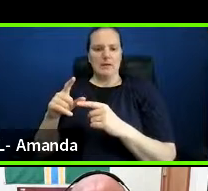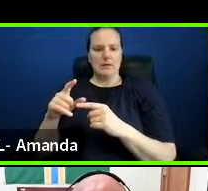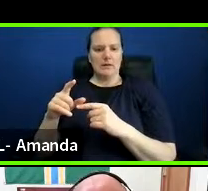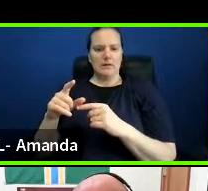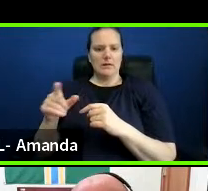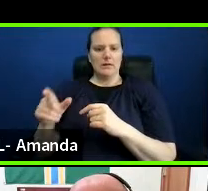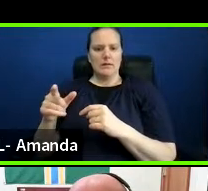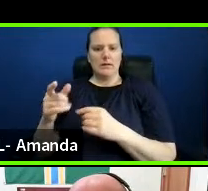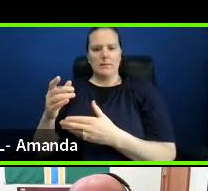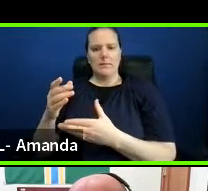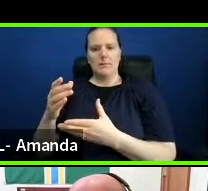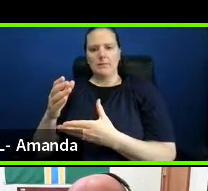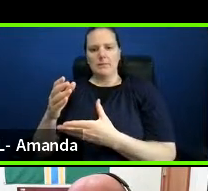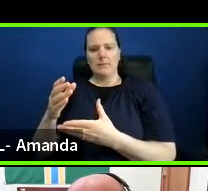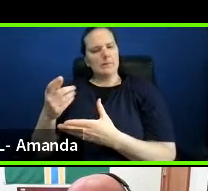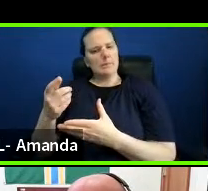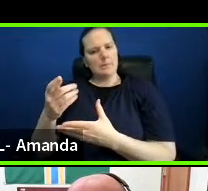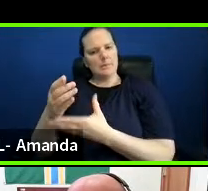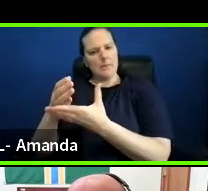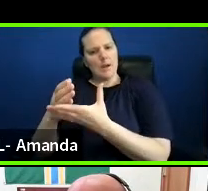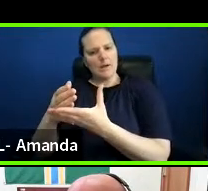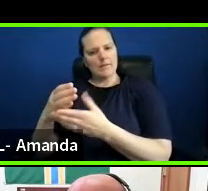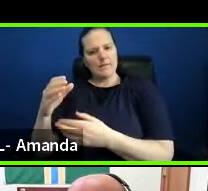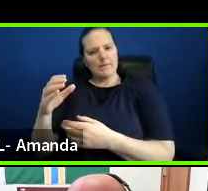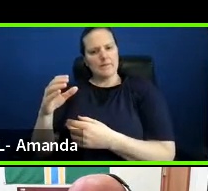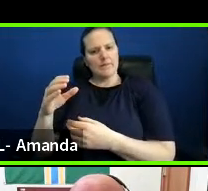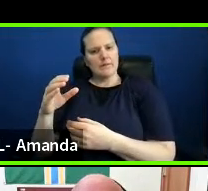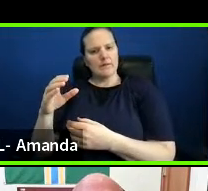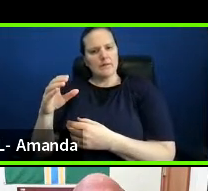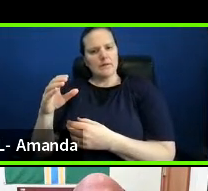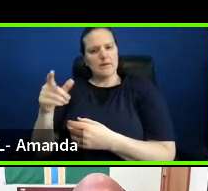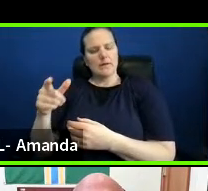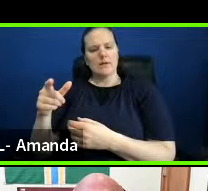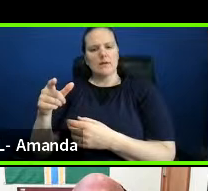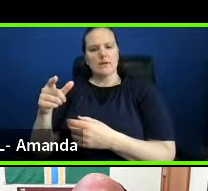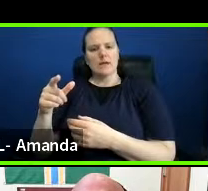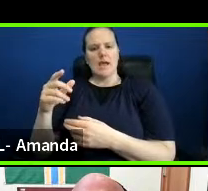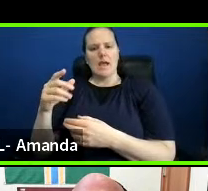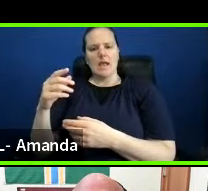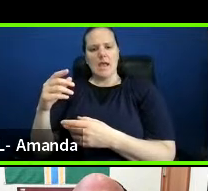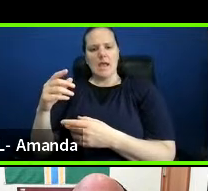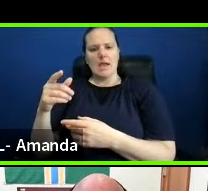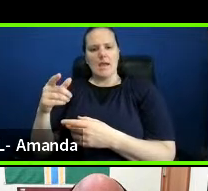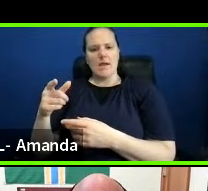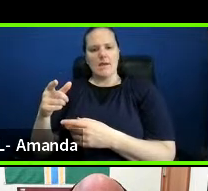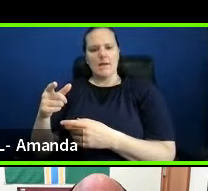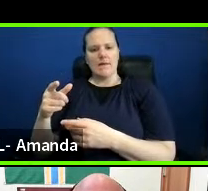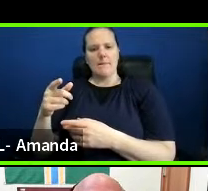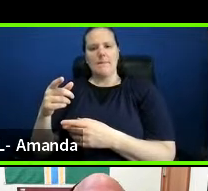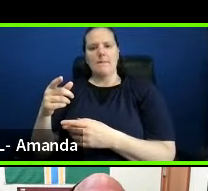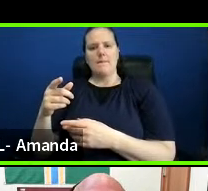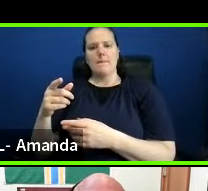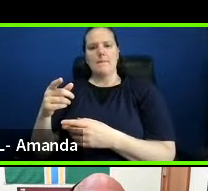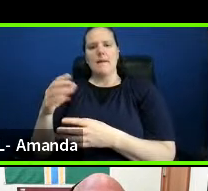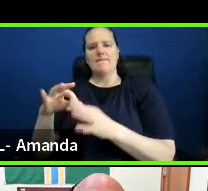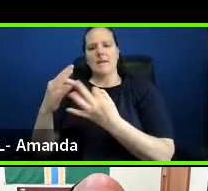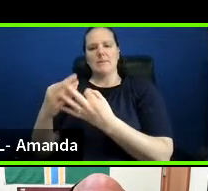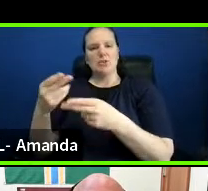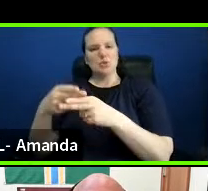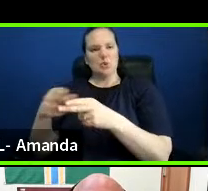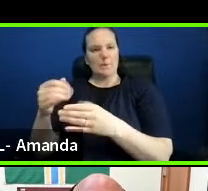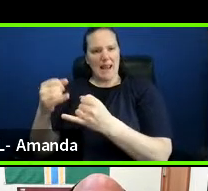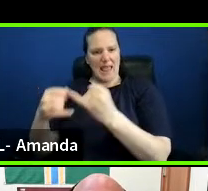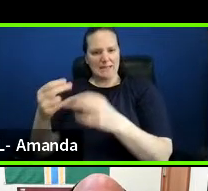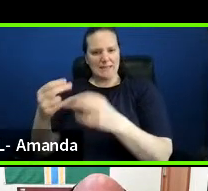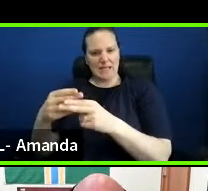truncation of Halver home, which is Swedish heritage. And that part of my family immigrated, they shortened it. And it